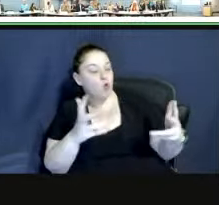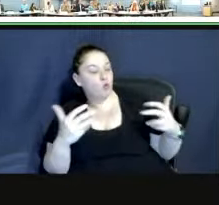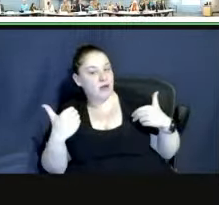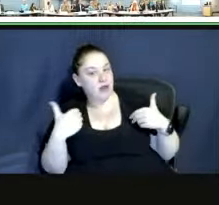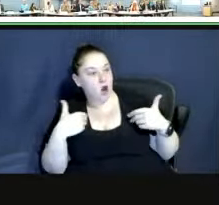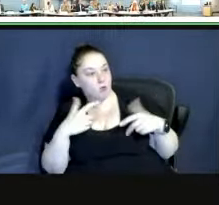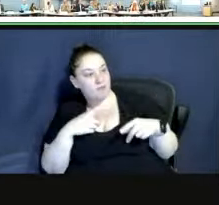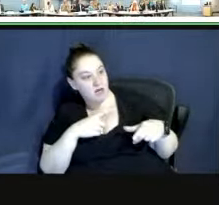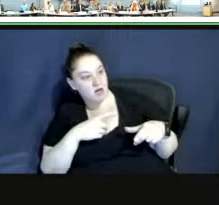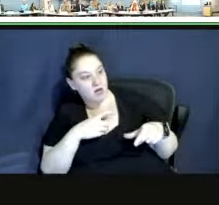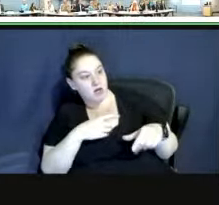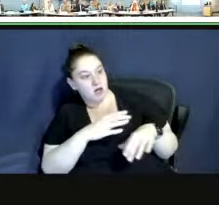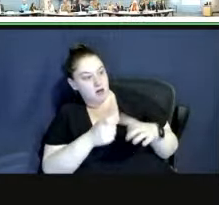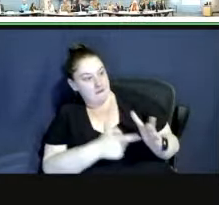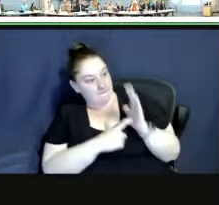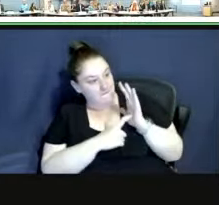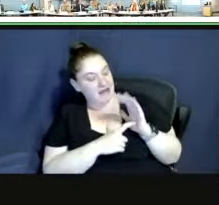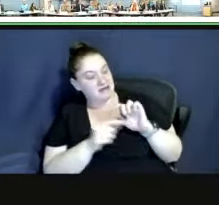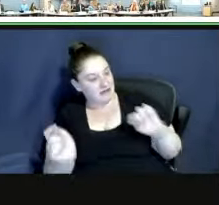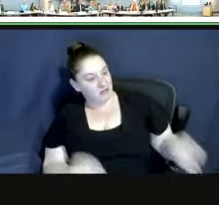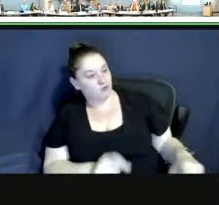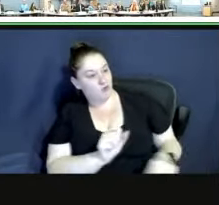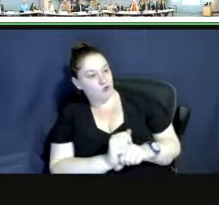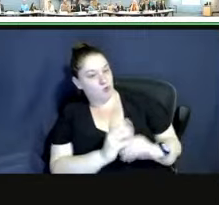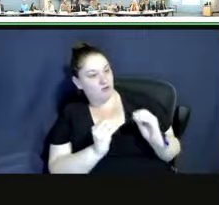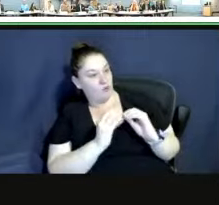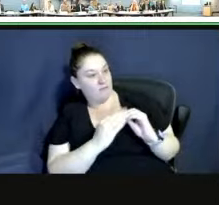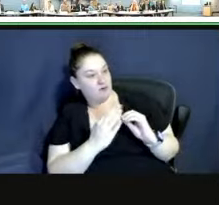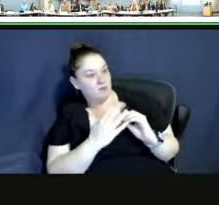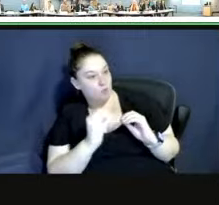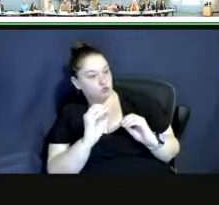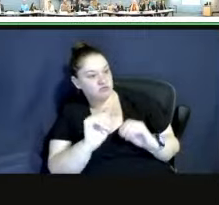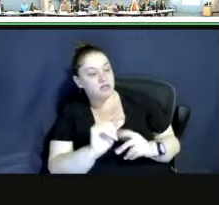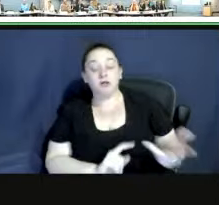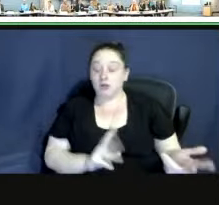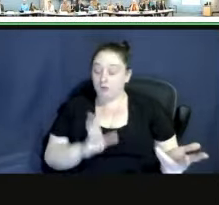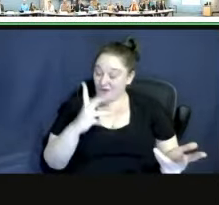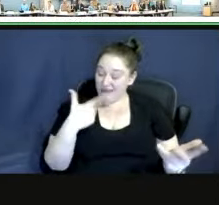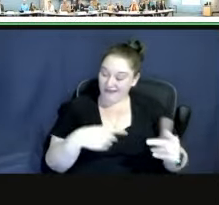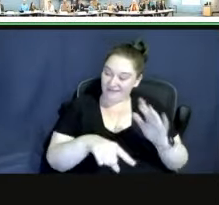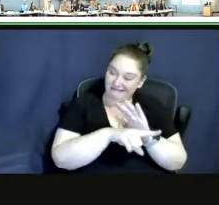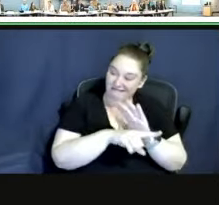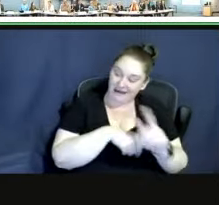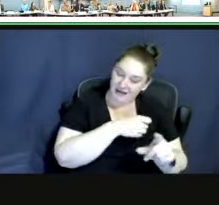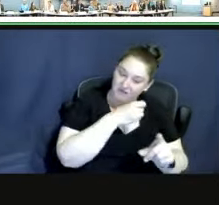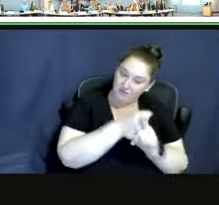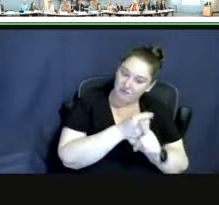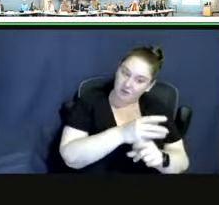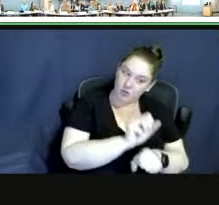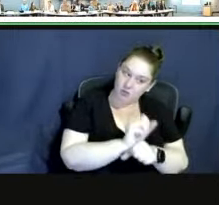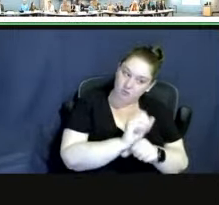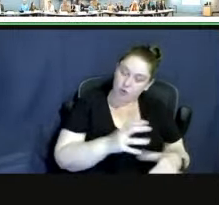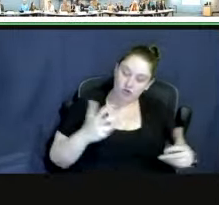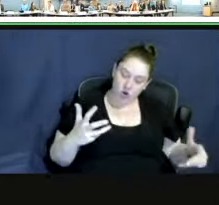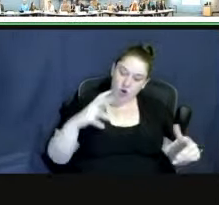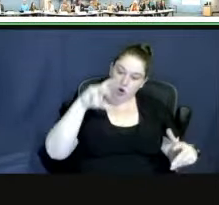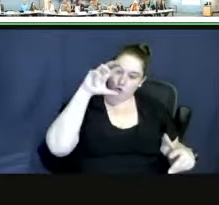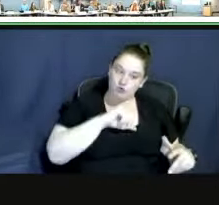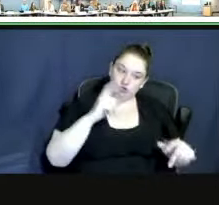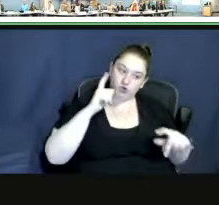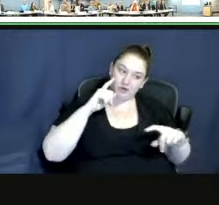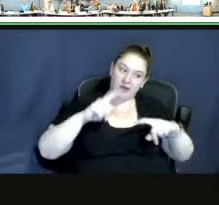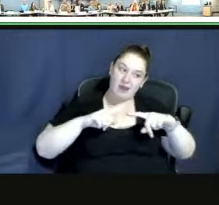There's employee staffing. Yep. And when we have those negative impacts on those employees, I'm assuming that our turnover goes